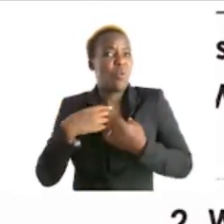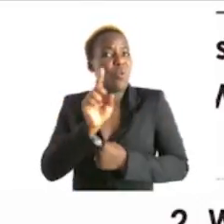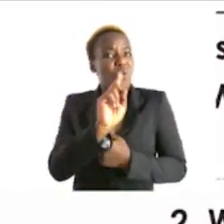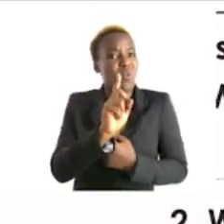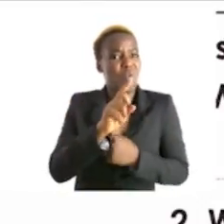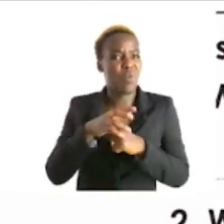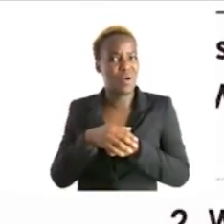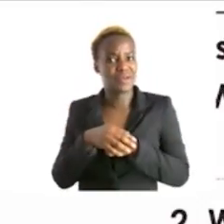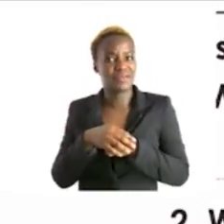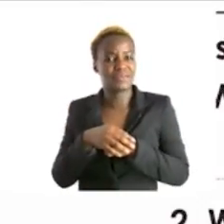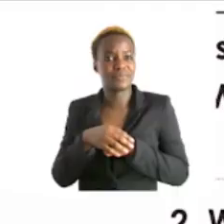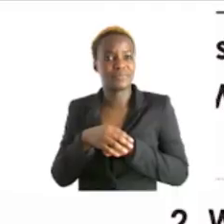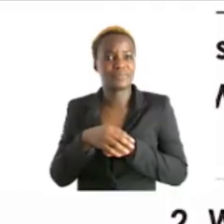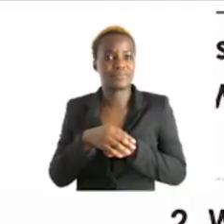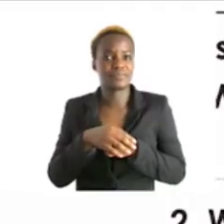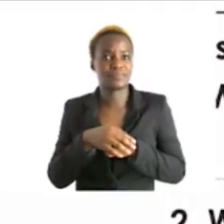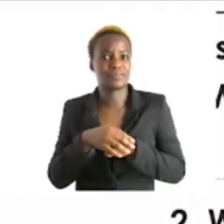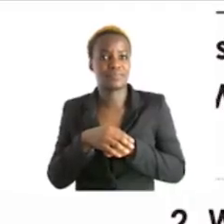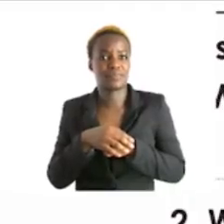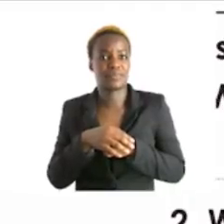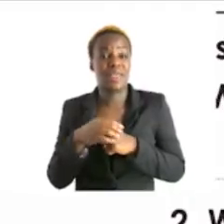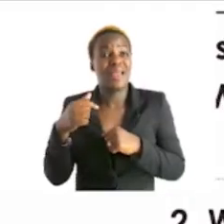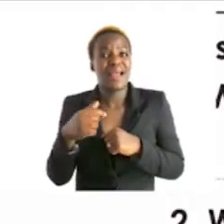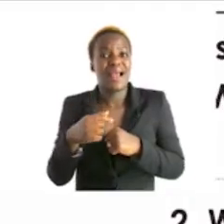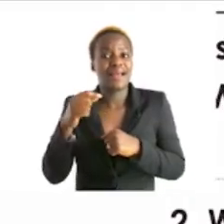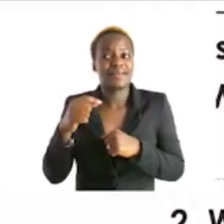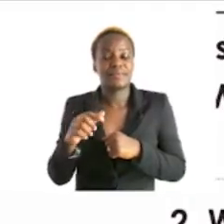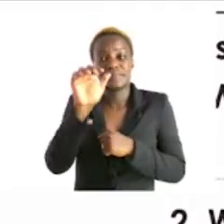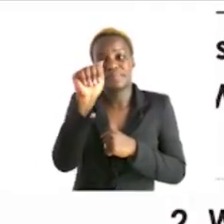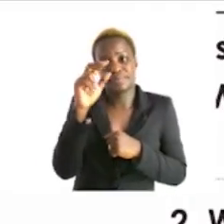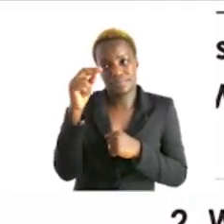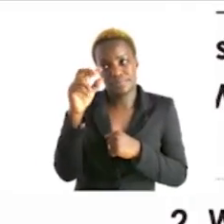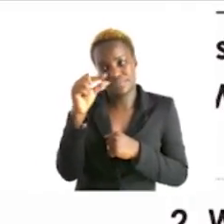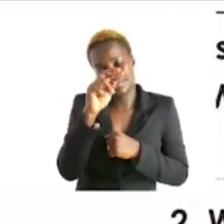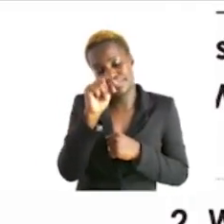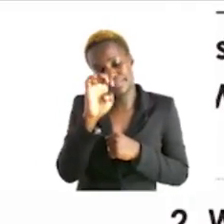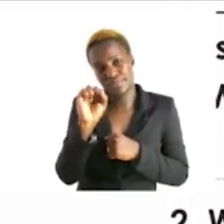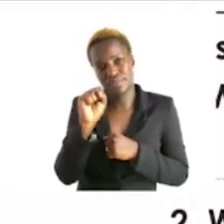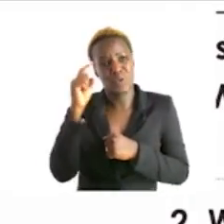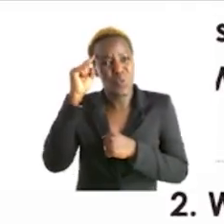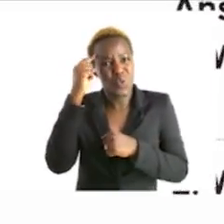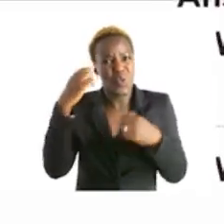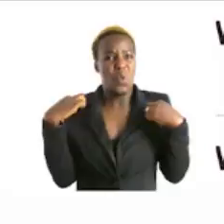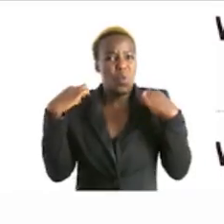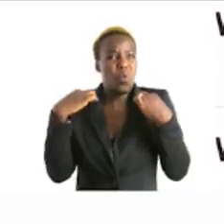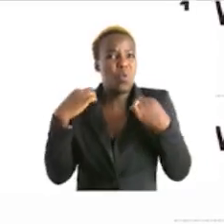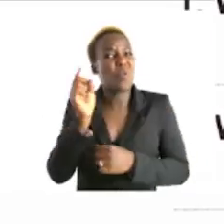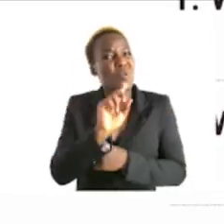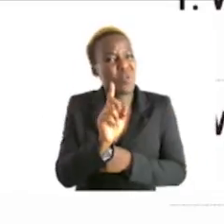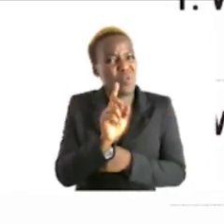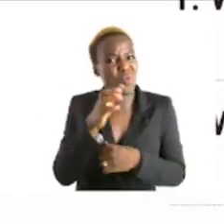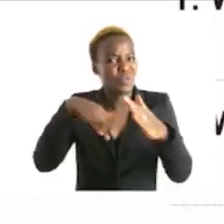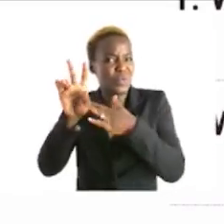what was agnes planning to wear to the party and the last number five and do